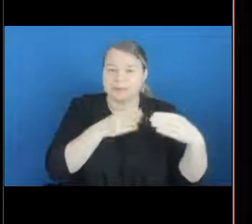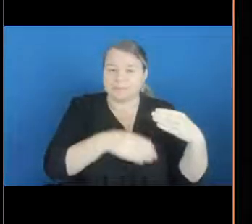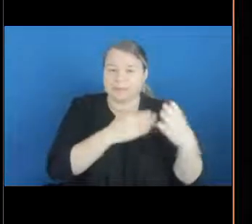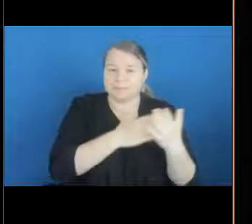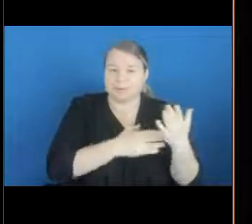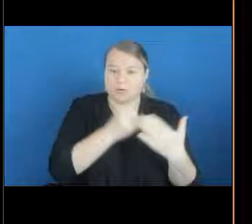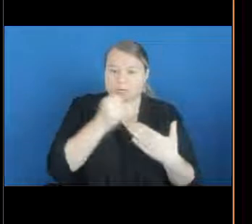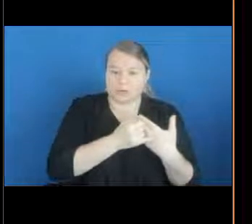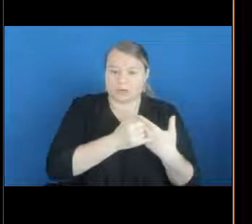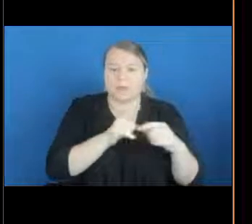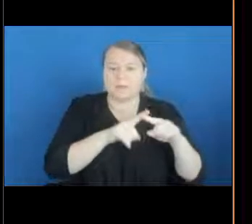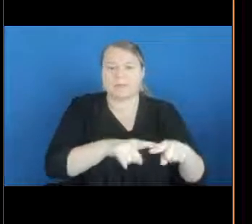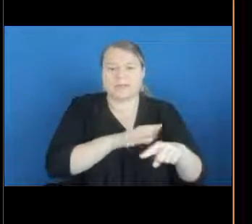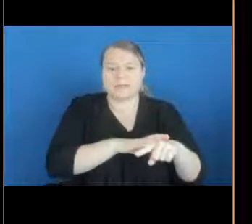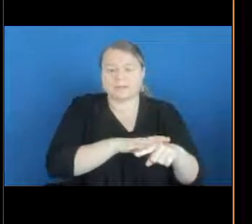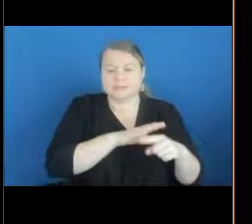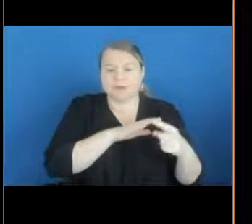the